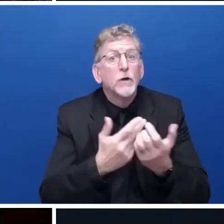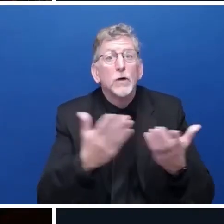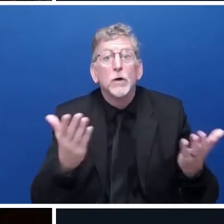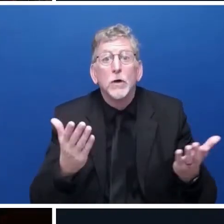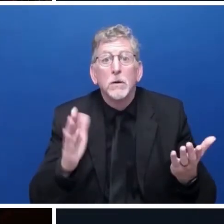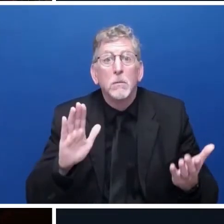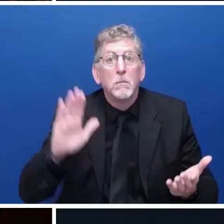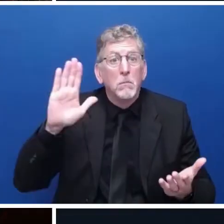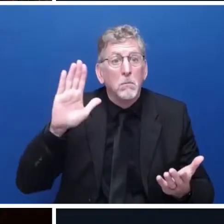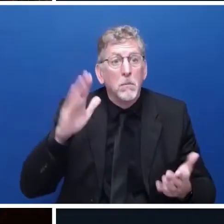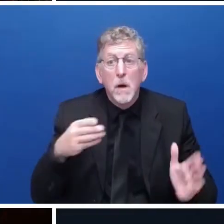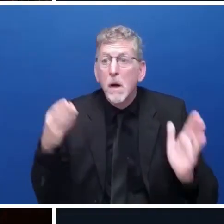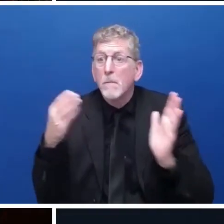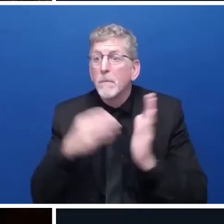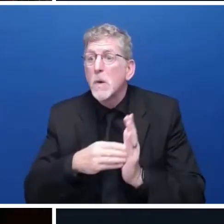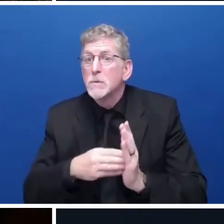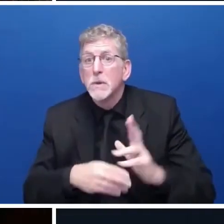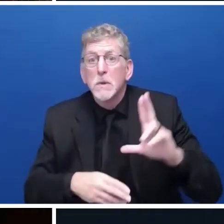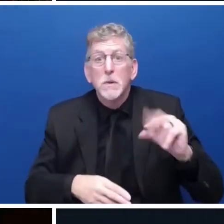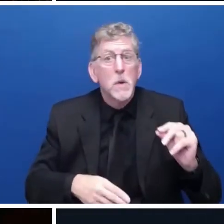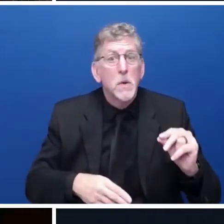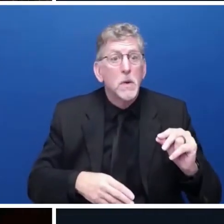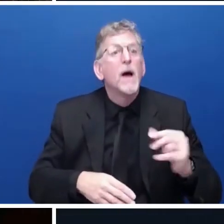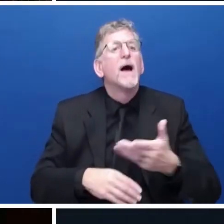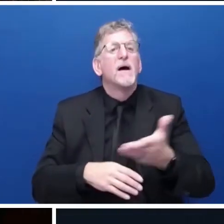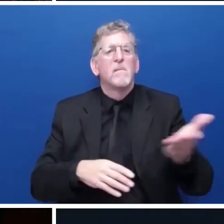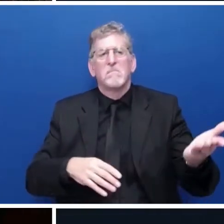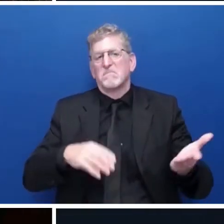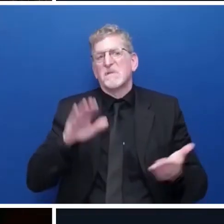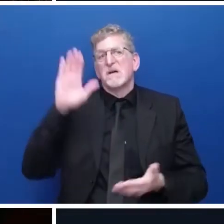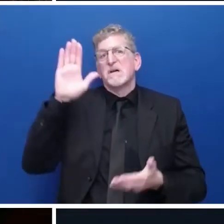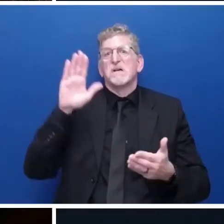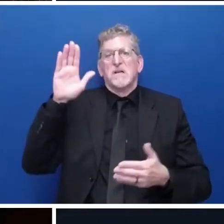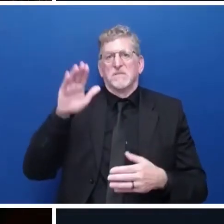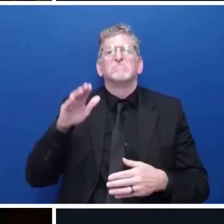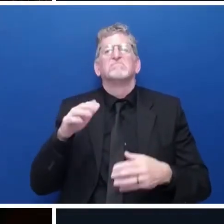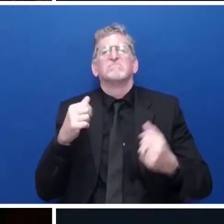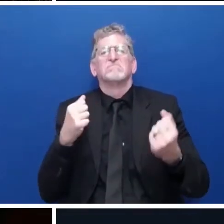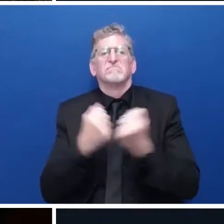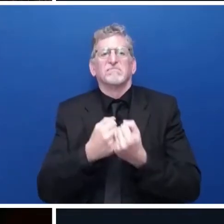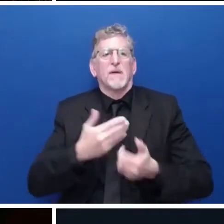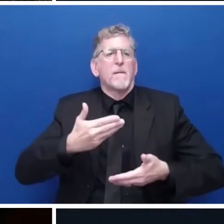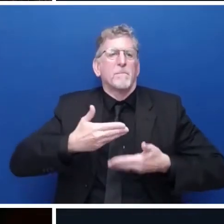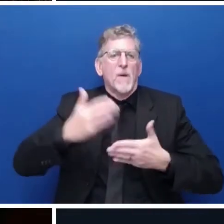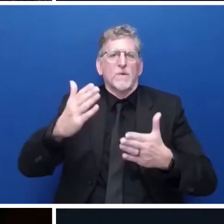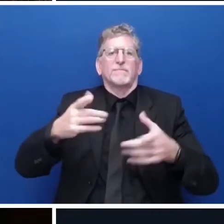ayes have it. The motion is agreed to. Accordingly, the House stands adjourned until 9 a.m. tomorrow.